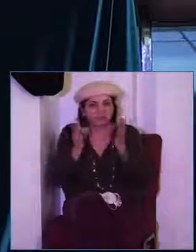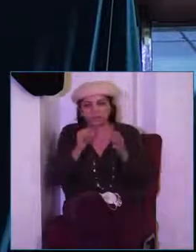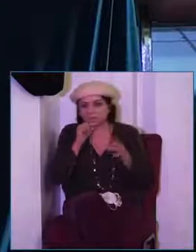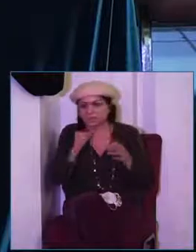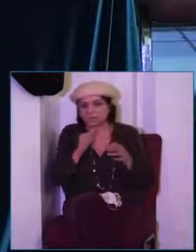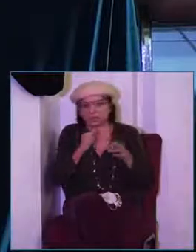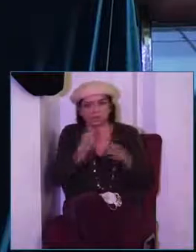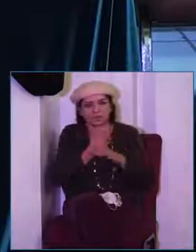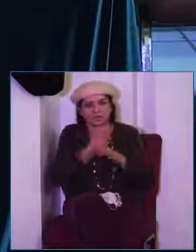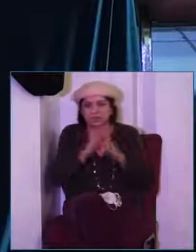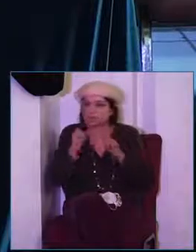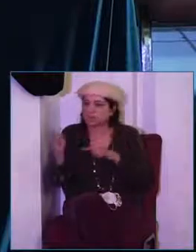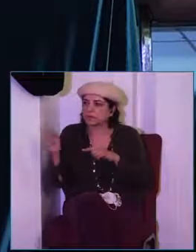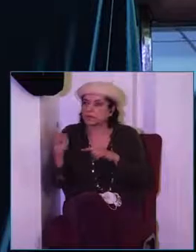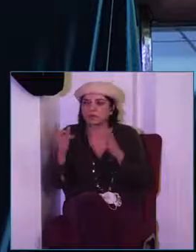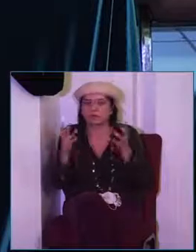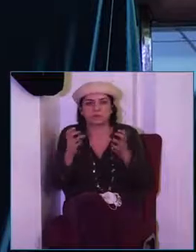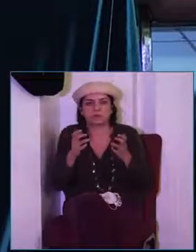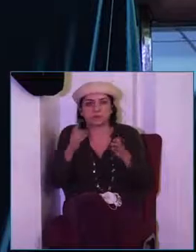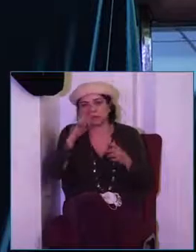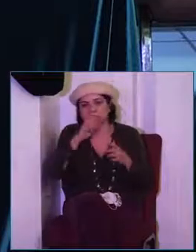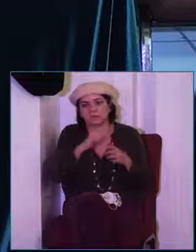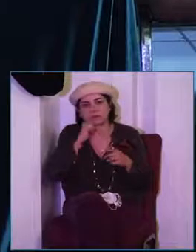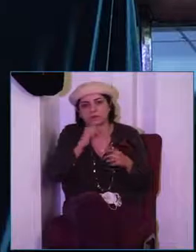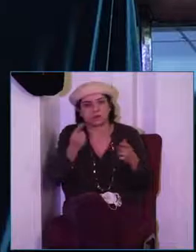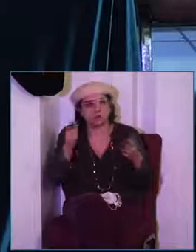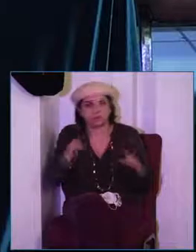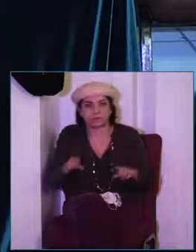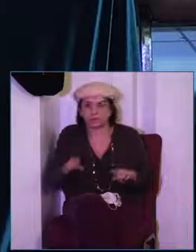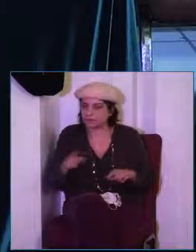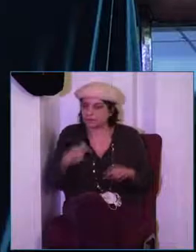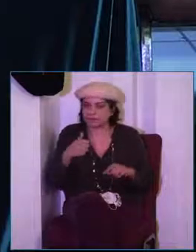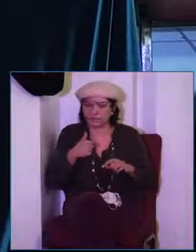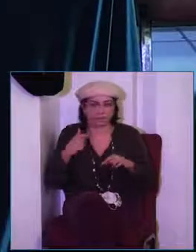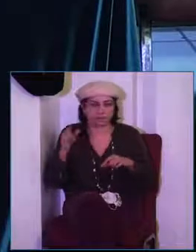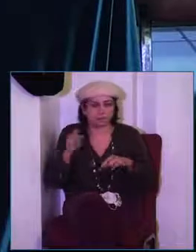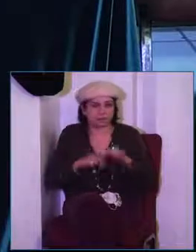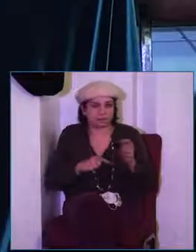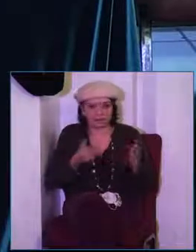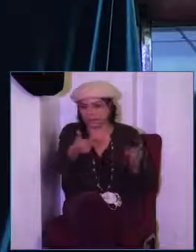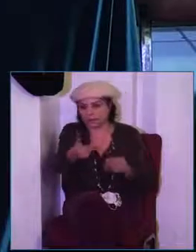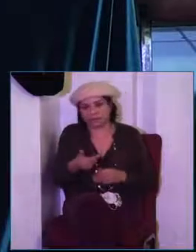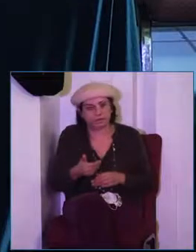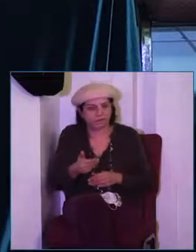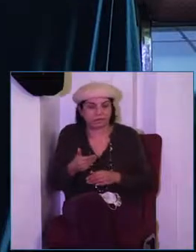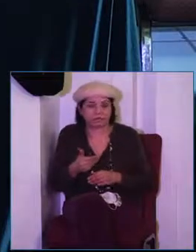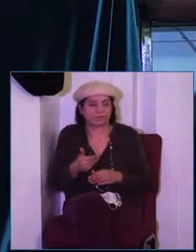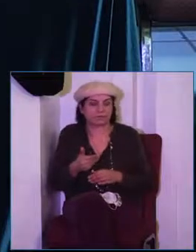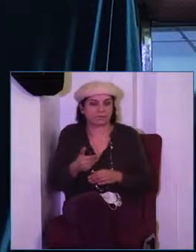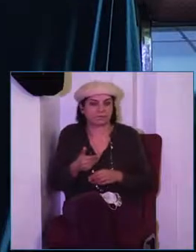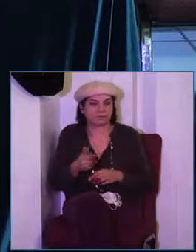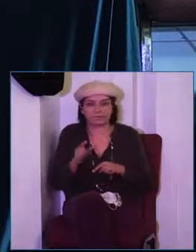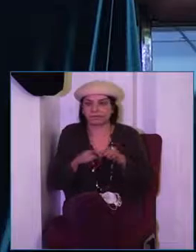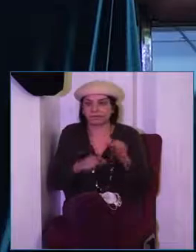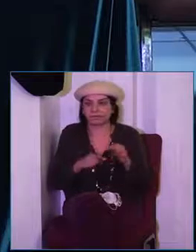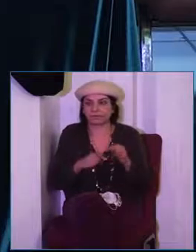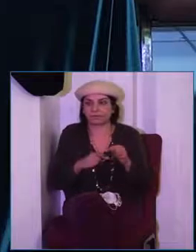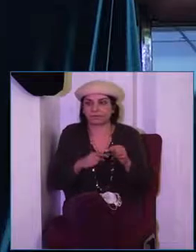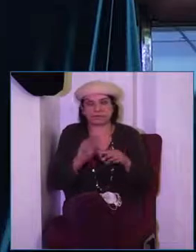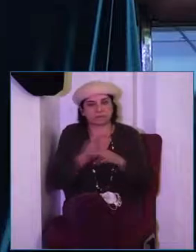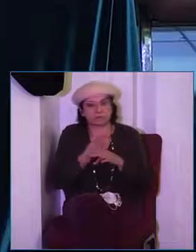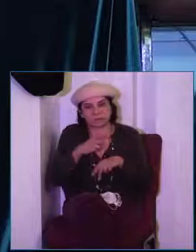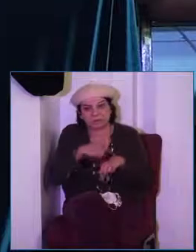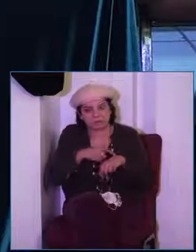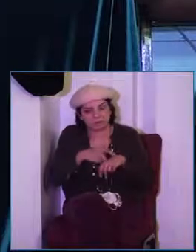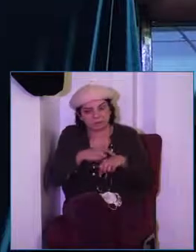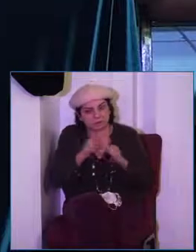not happening around them. And she said, I can't invite them, so I can't spend time with them.